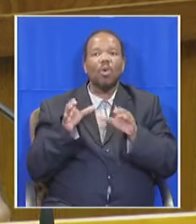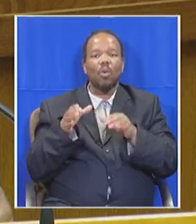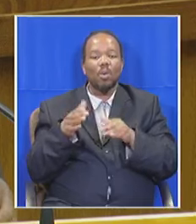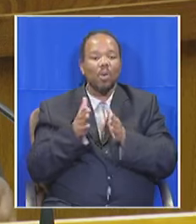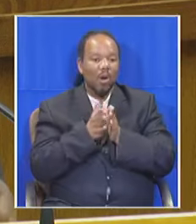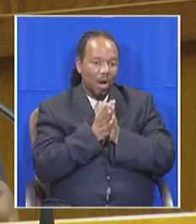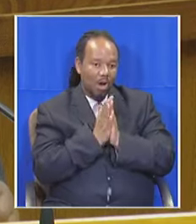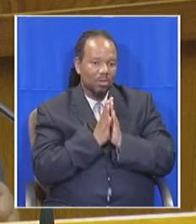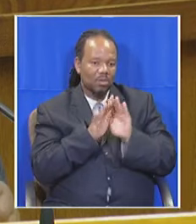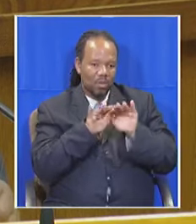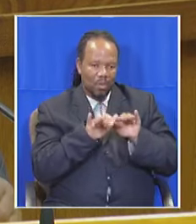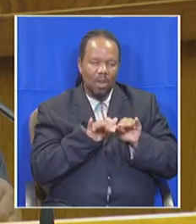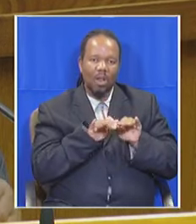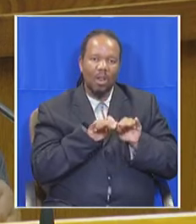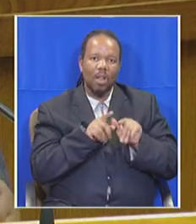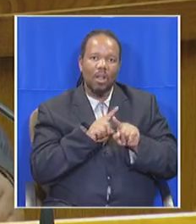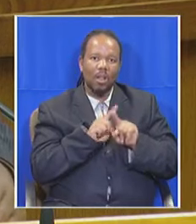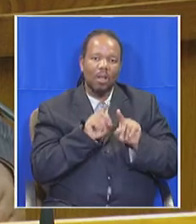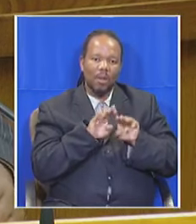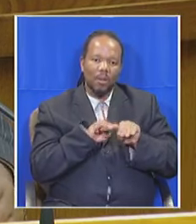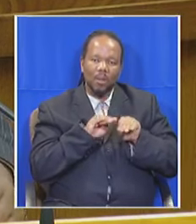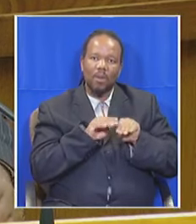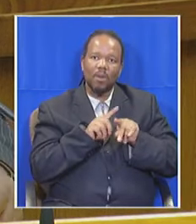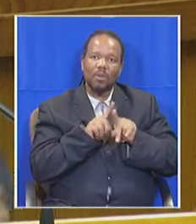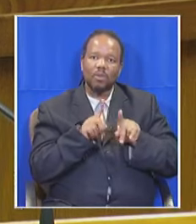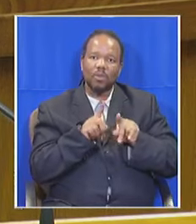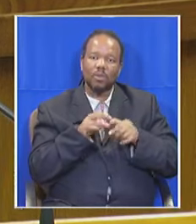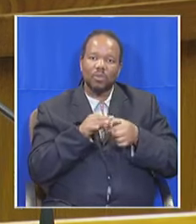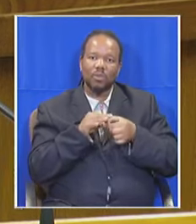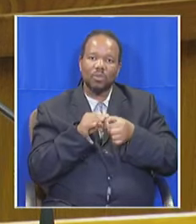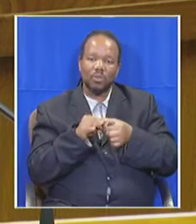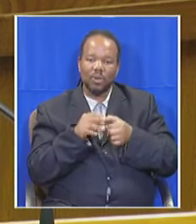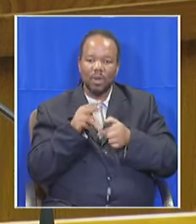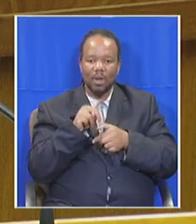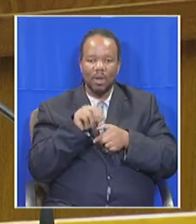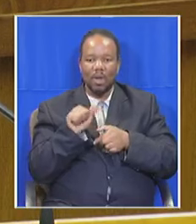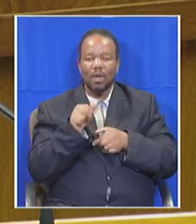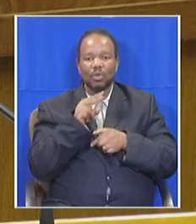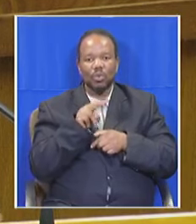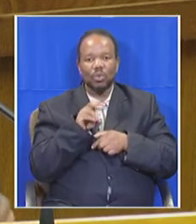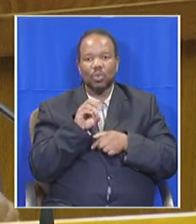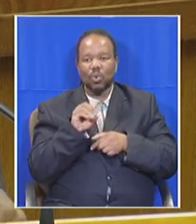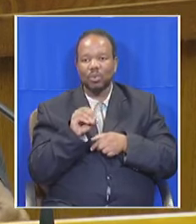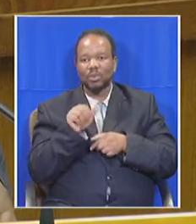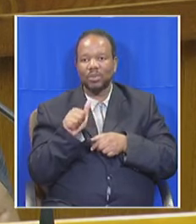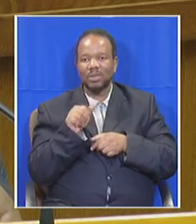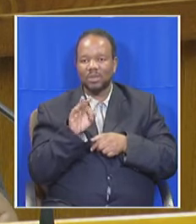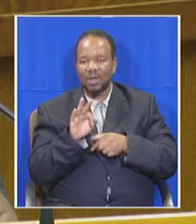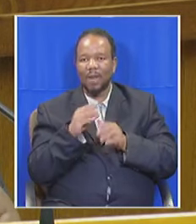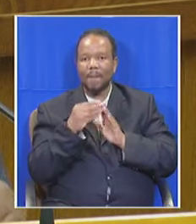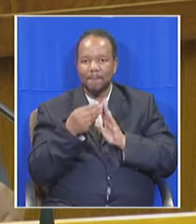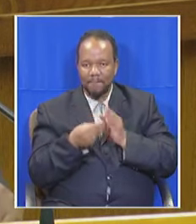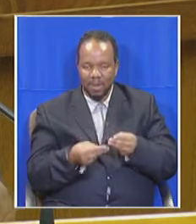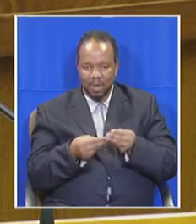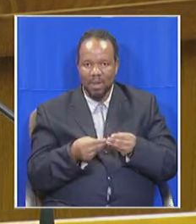House in compliance with the NA Rule 2863B, we hereby urge you to support